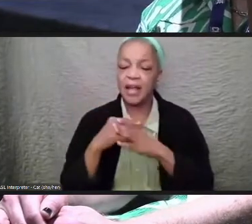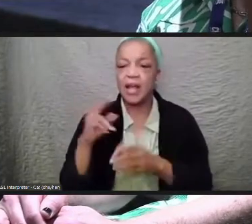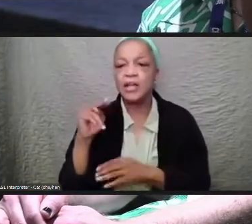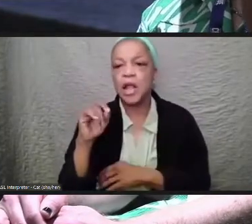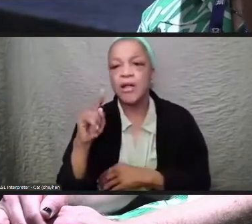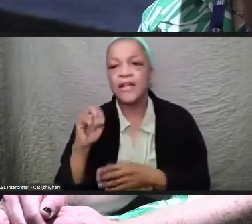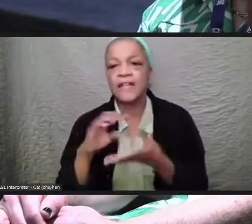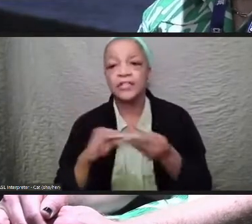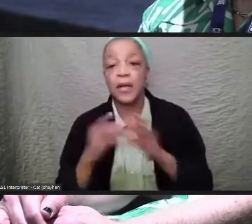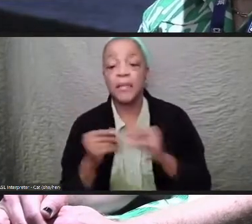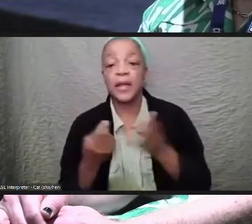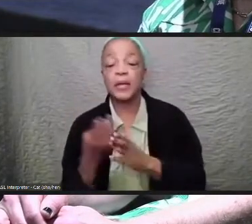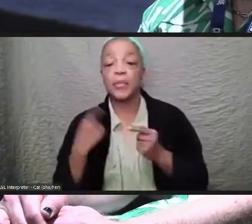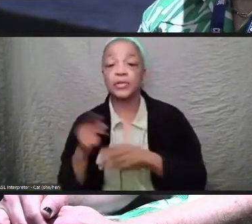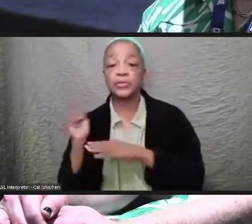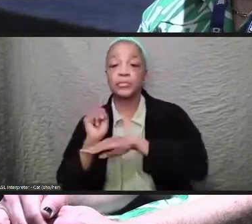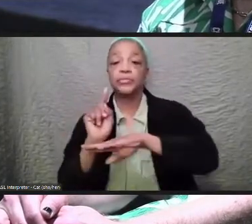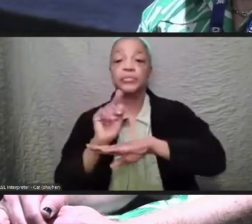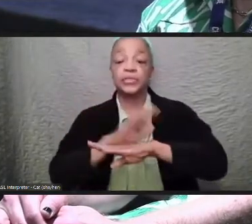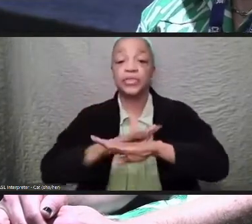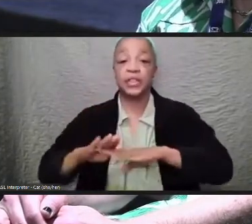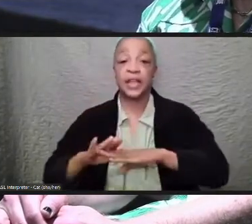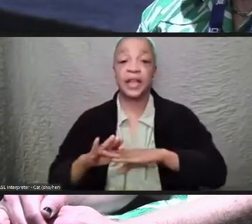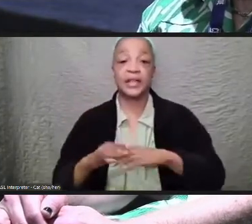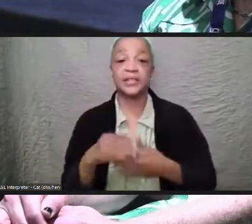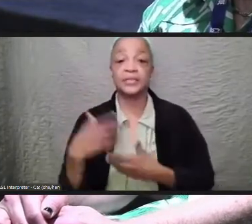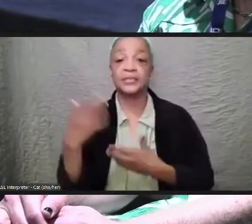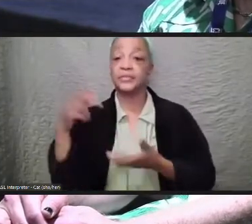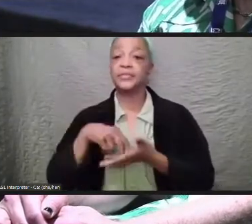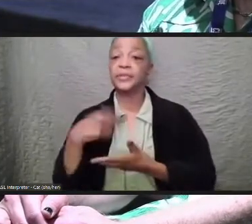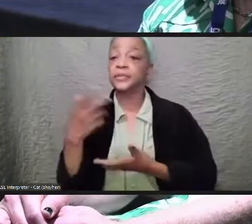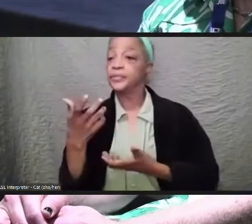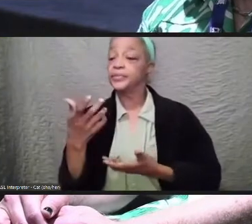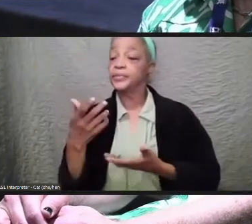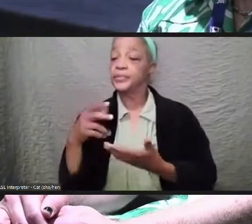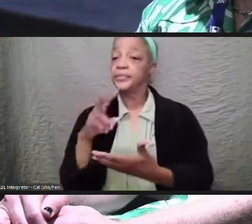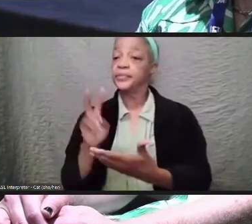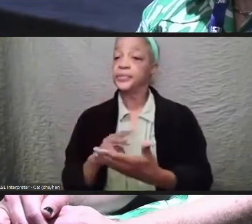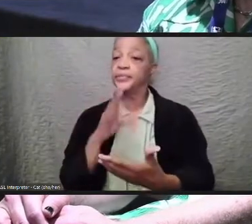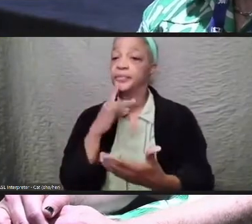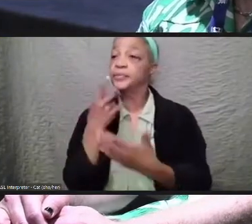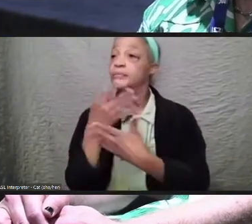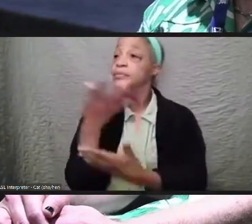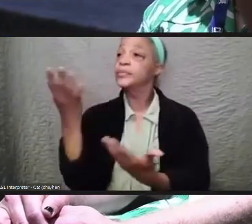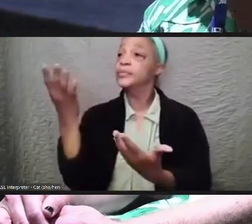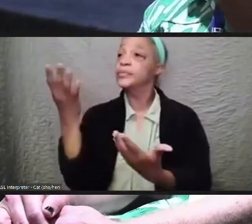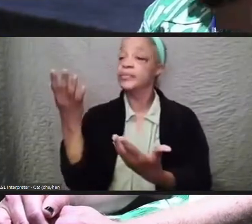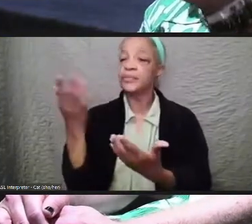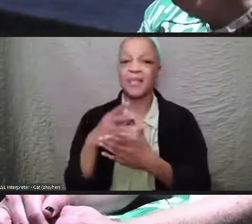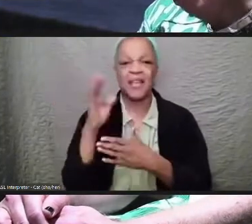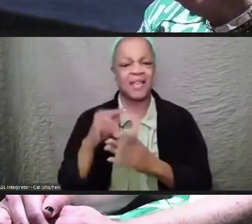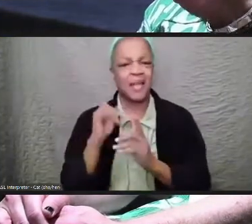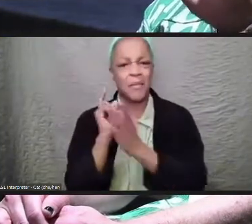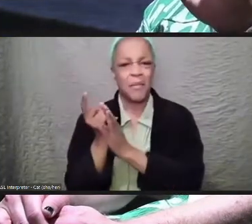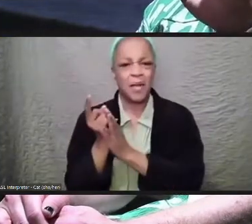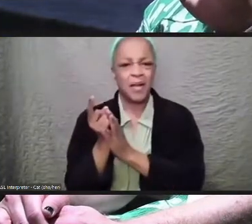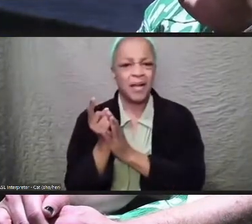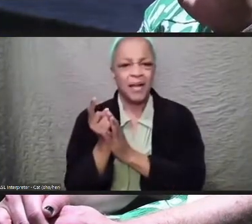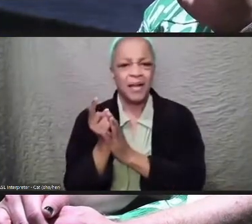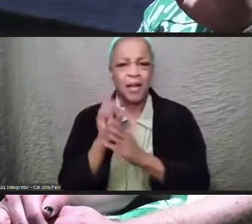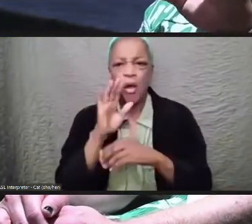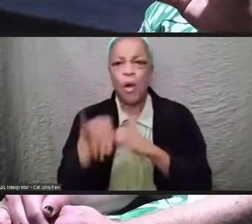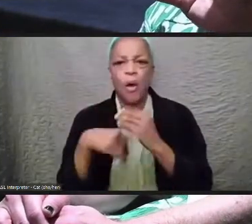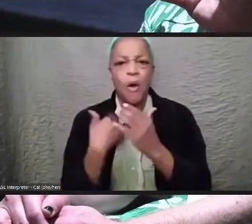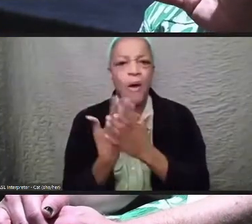coming out onto the stage and doing this and standing and looking at the firmament. And in that moment, I have all of